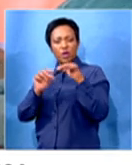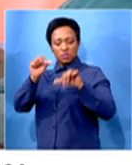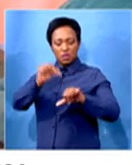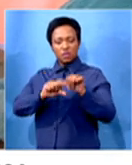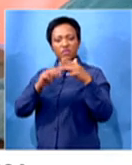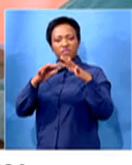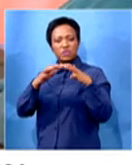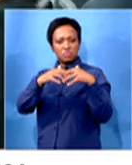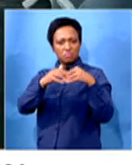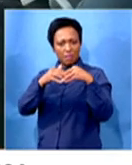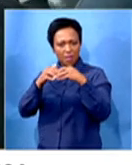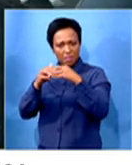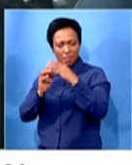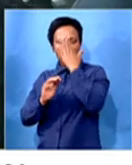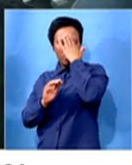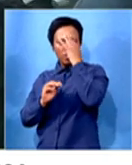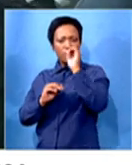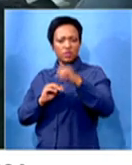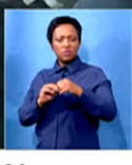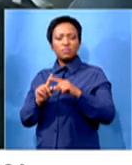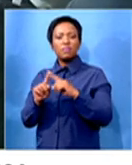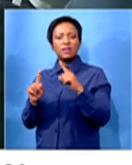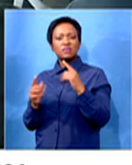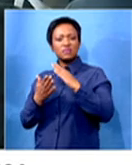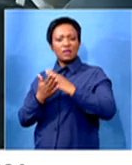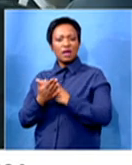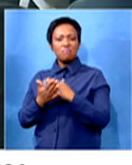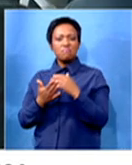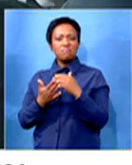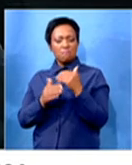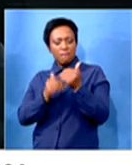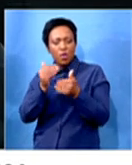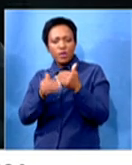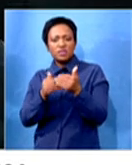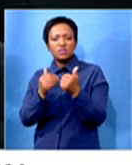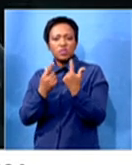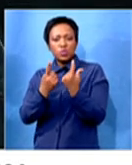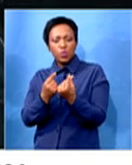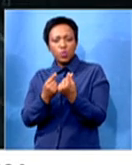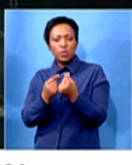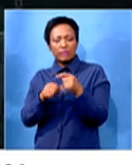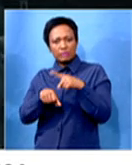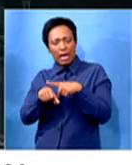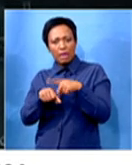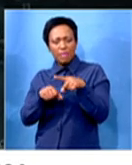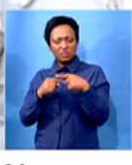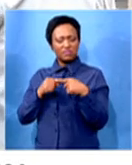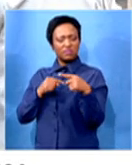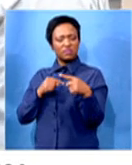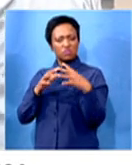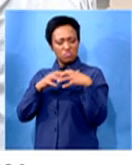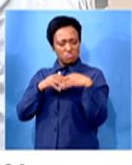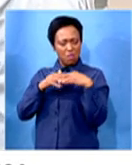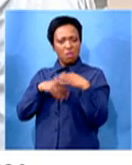advanced, we know this, but there are certain steps that have to be taken and time has to be spent on developing these and watching